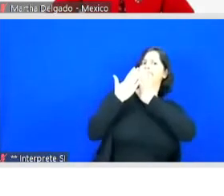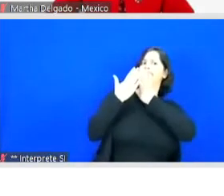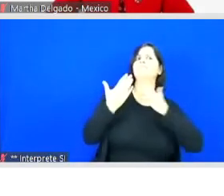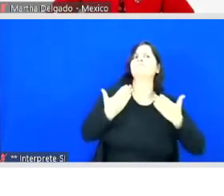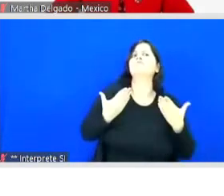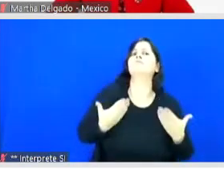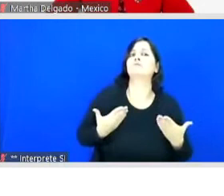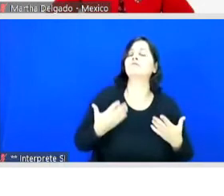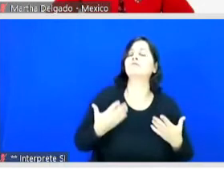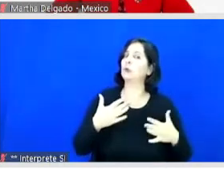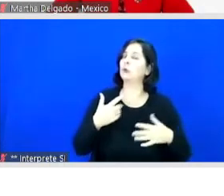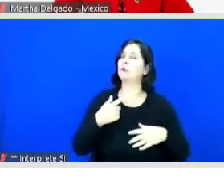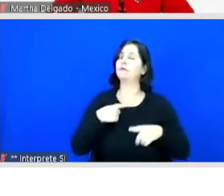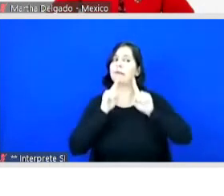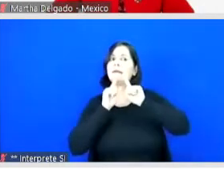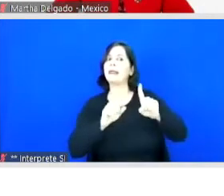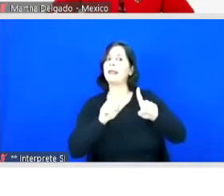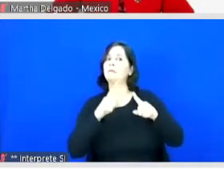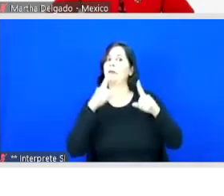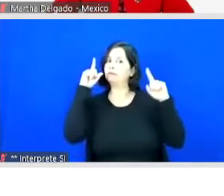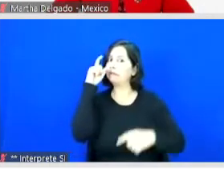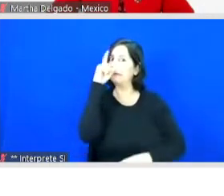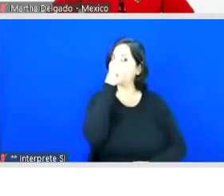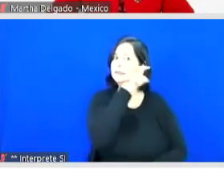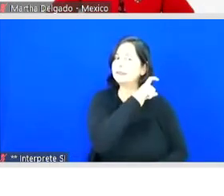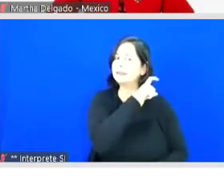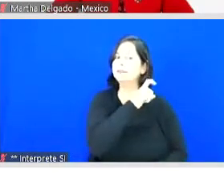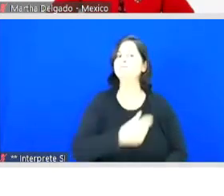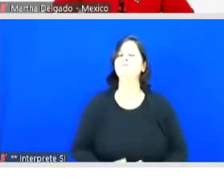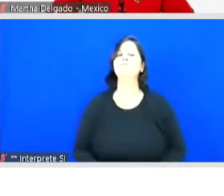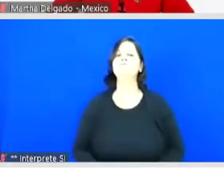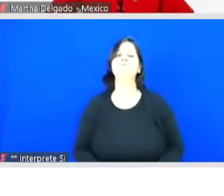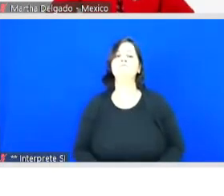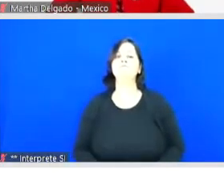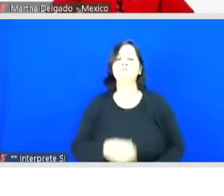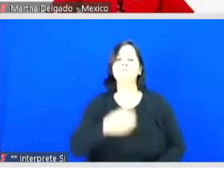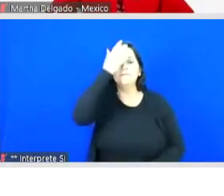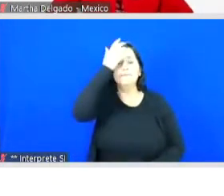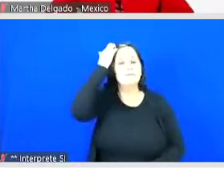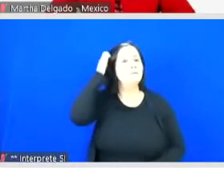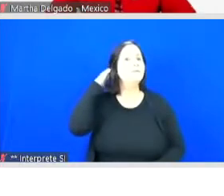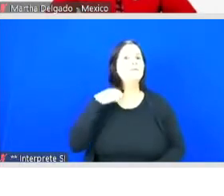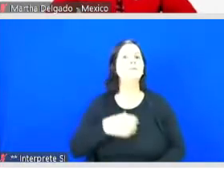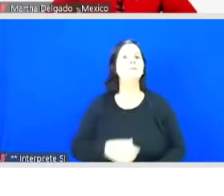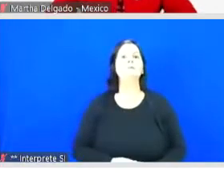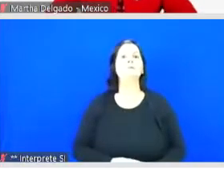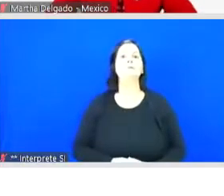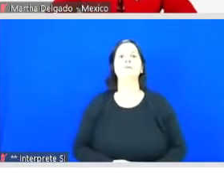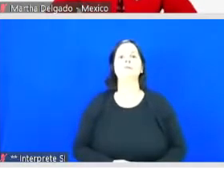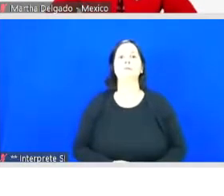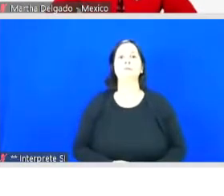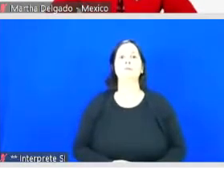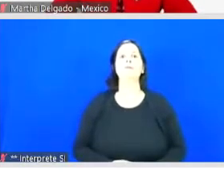your Excellency, Madam Robinson. So the question is, what makes you think that this